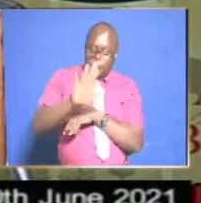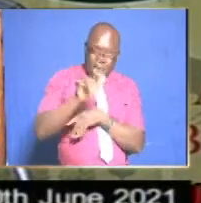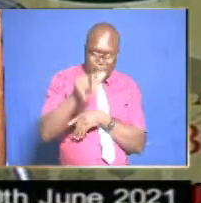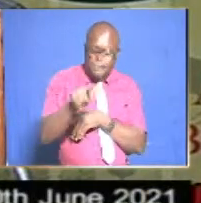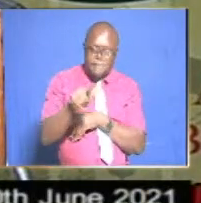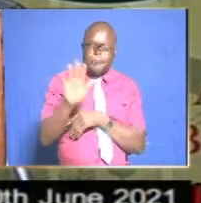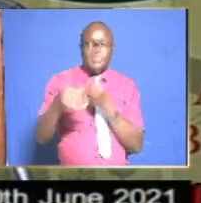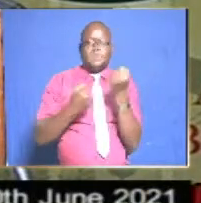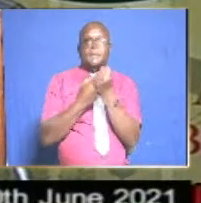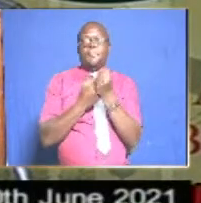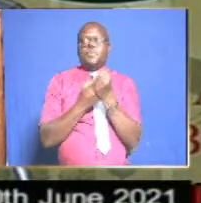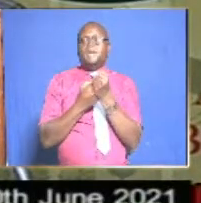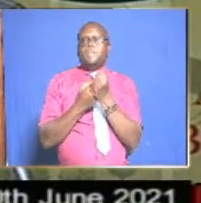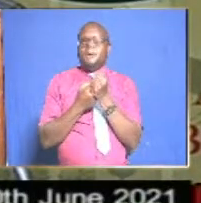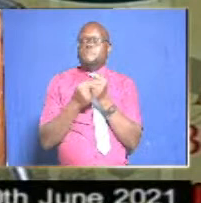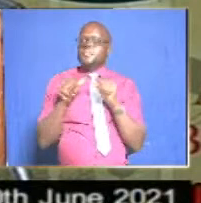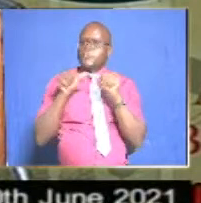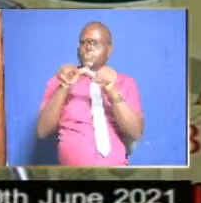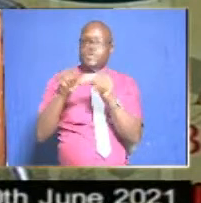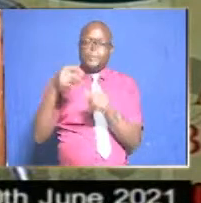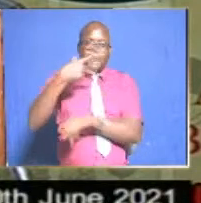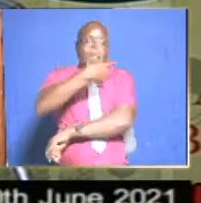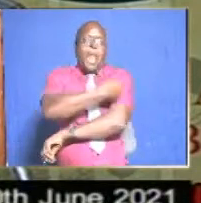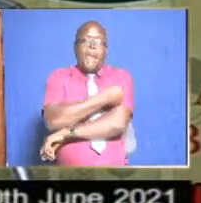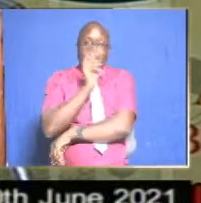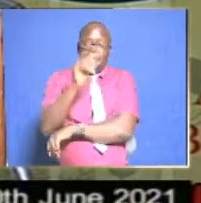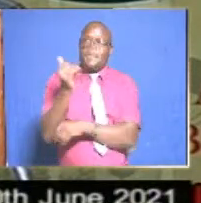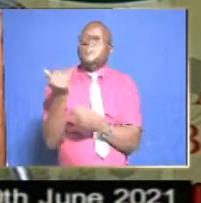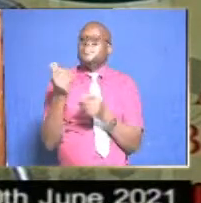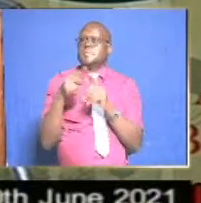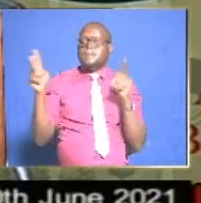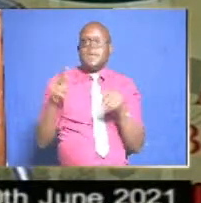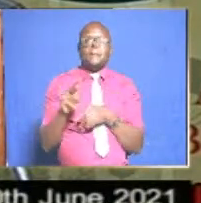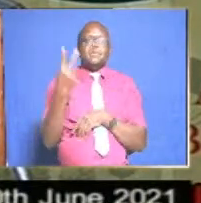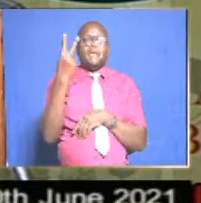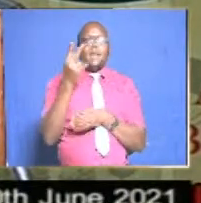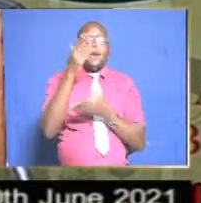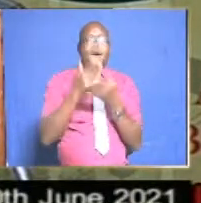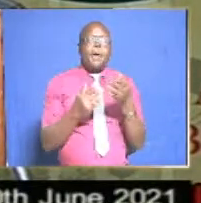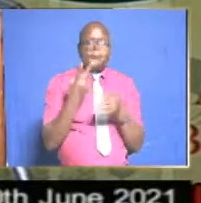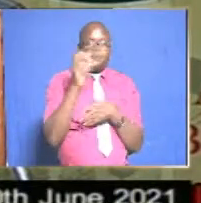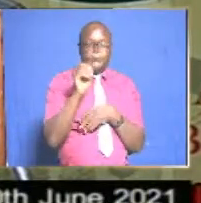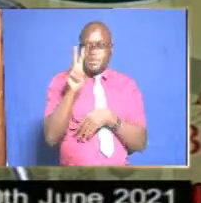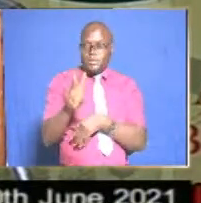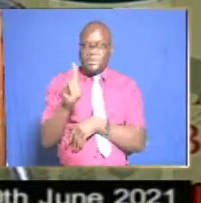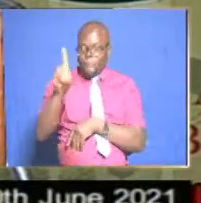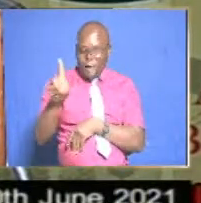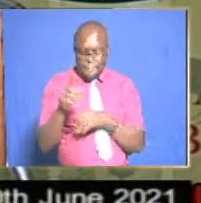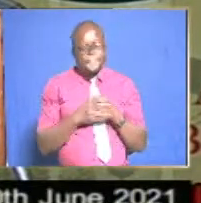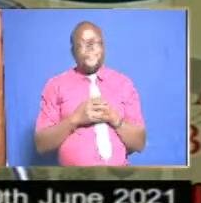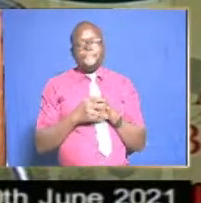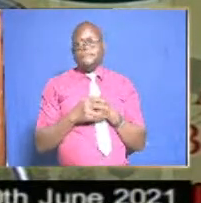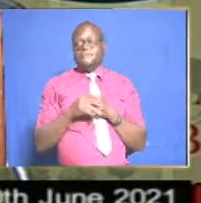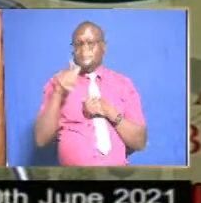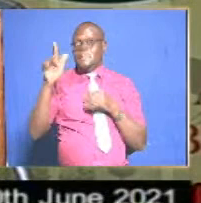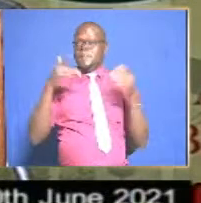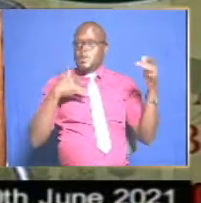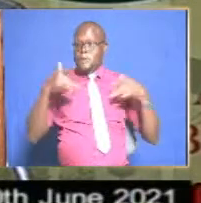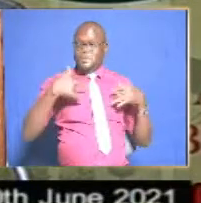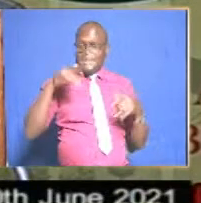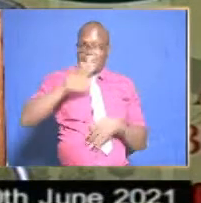further supported by the ongoing vaccinations, which is expected to pick up in the second half of 2021. In this regard, Mr.